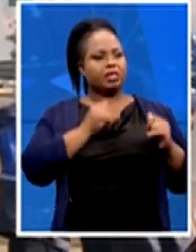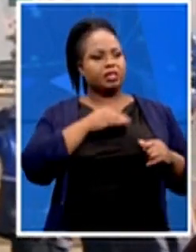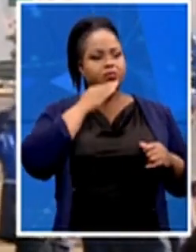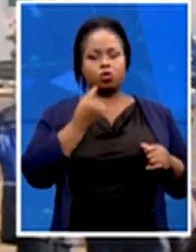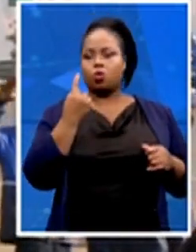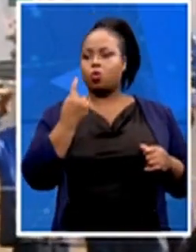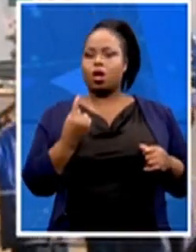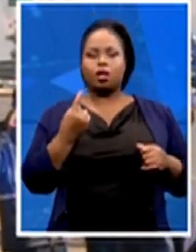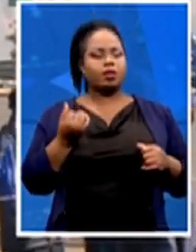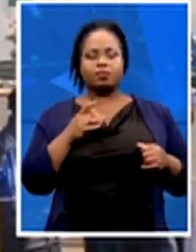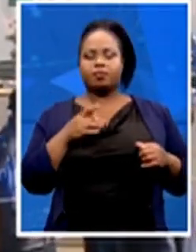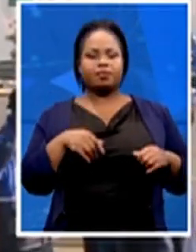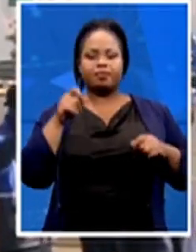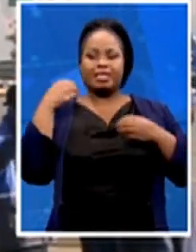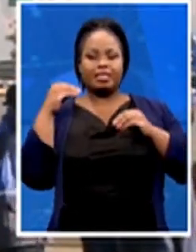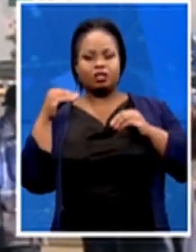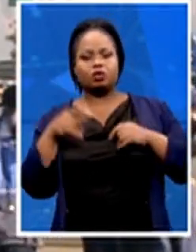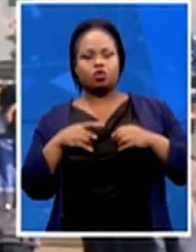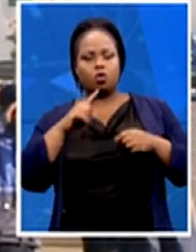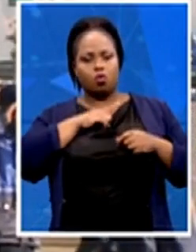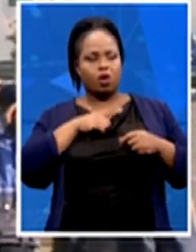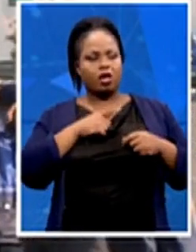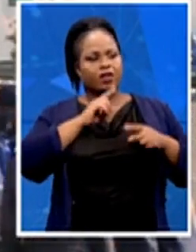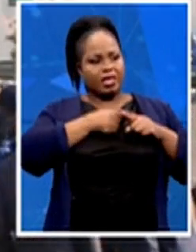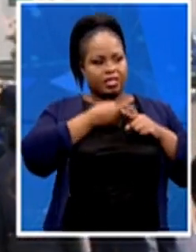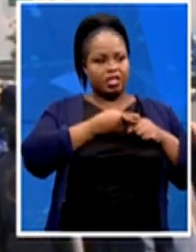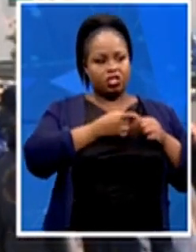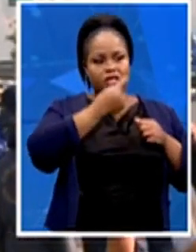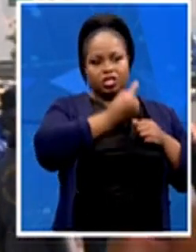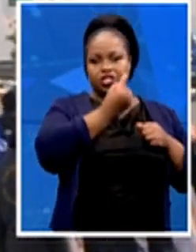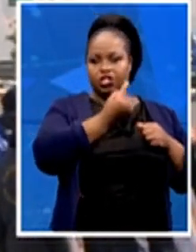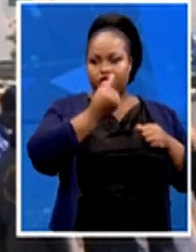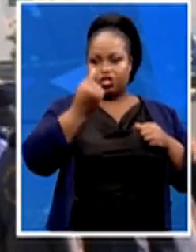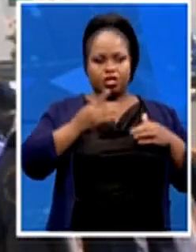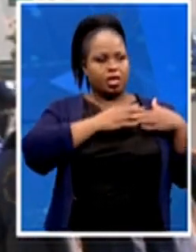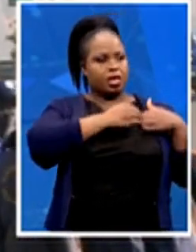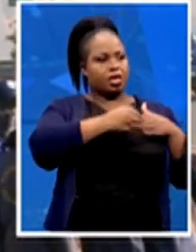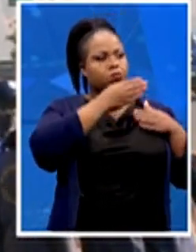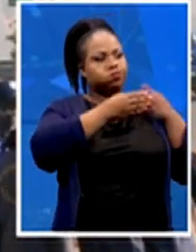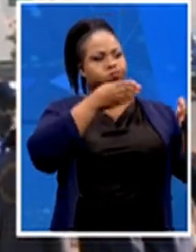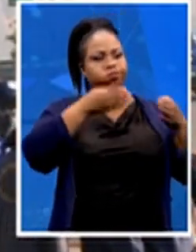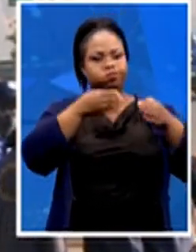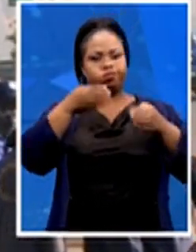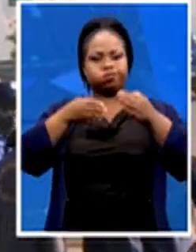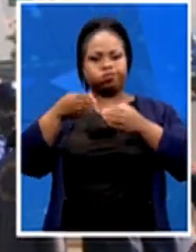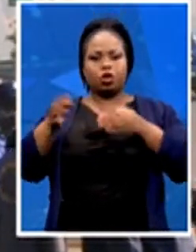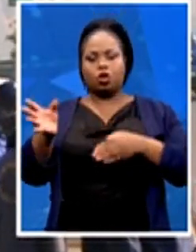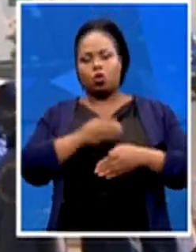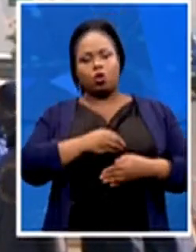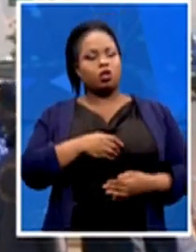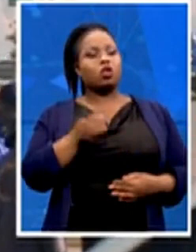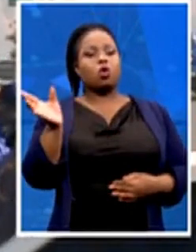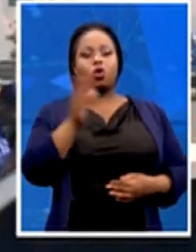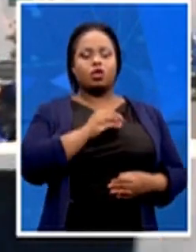all extensions. In each and every extension, there's leadership. In the leadership of, say, maybe extension